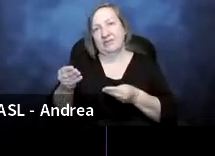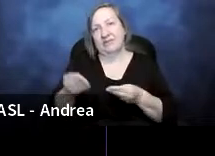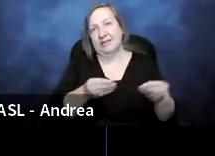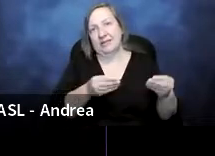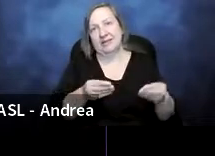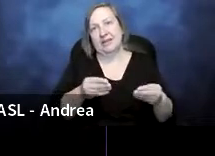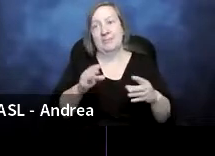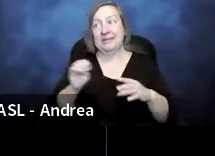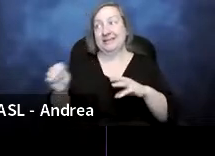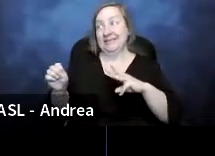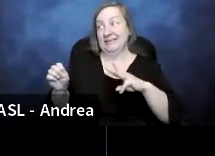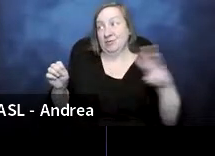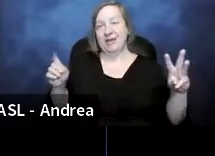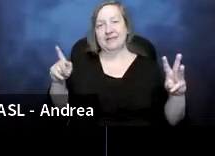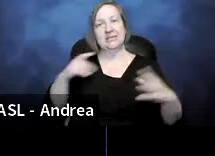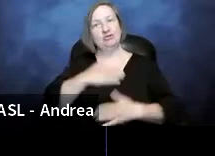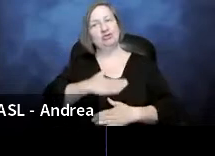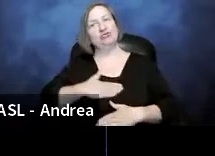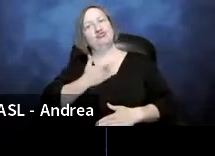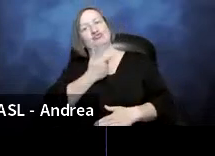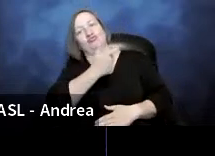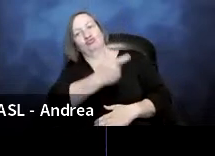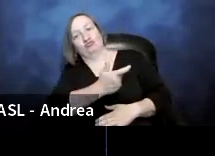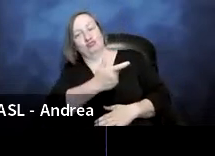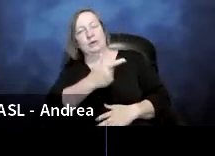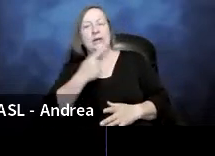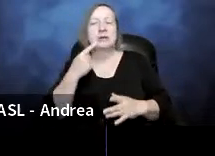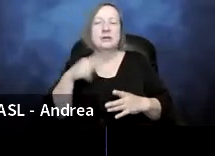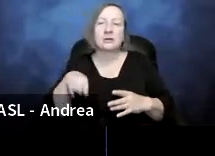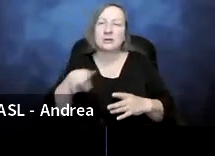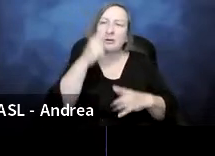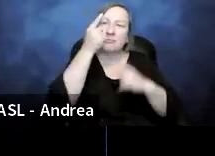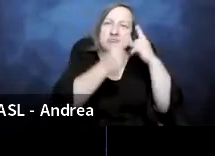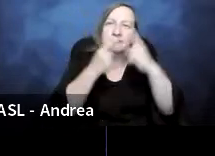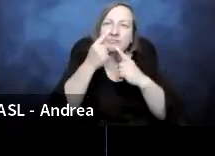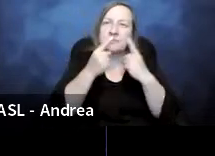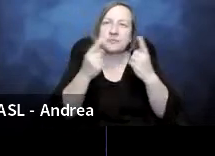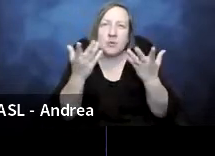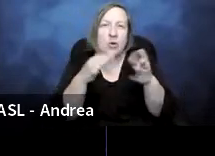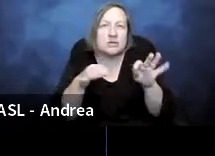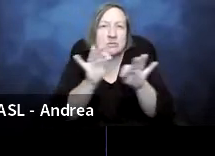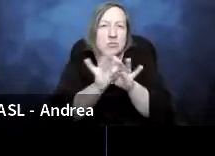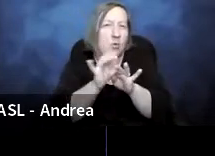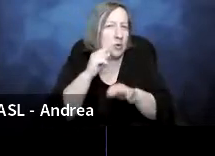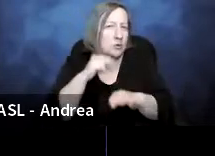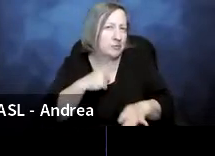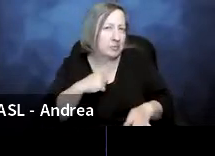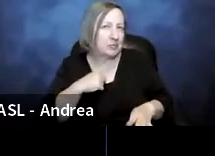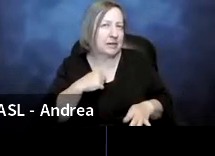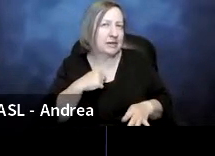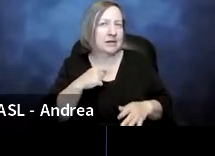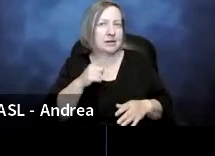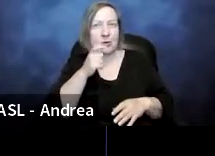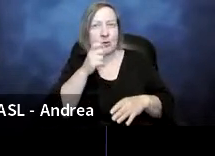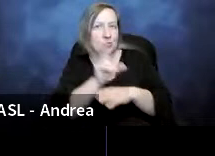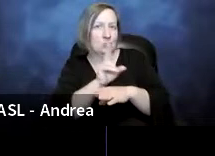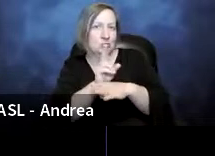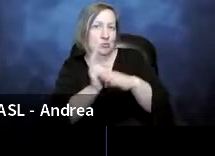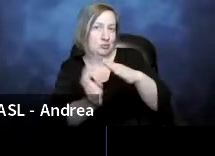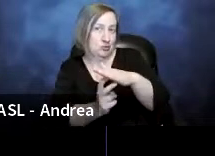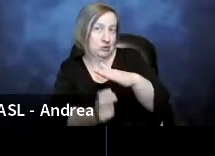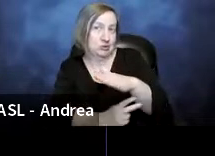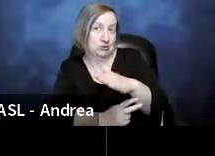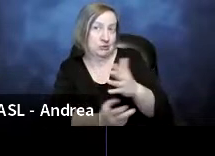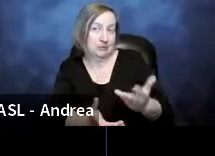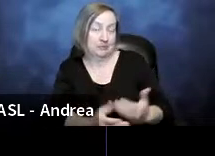infrastructure, are all really important to think about when you're asking yourself sort of what is important to me as a